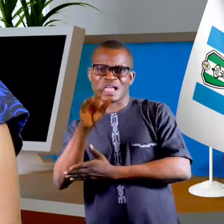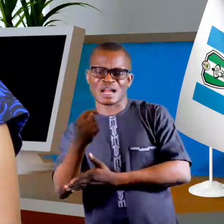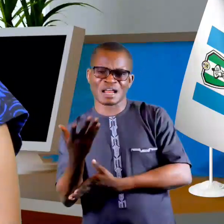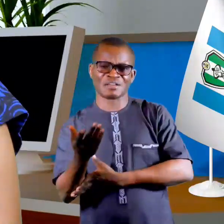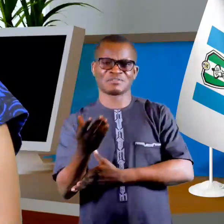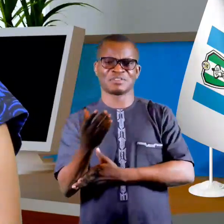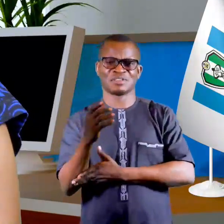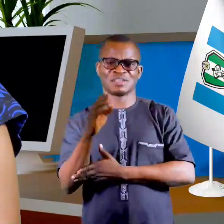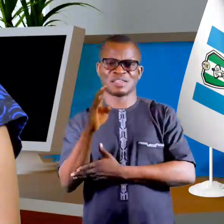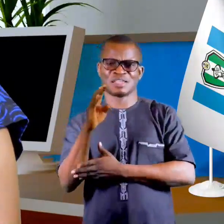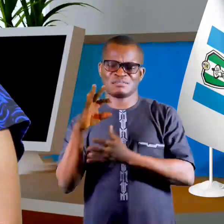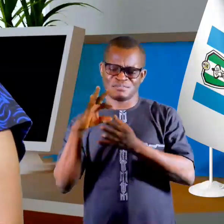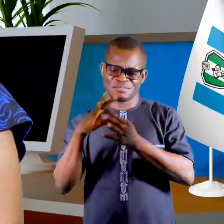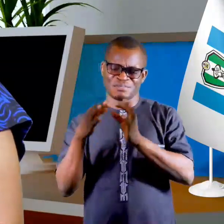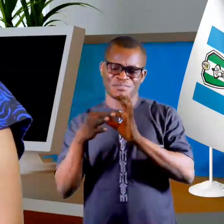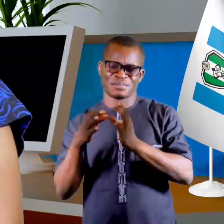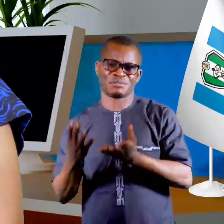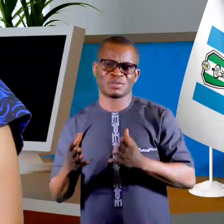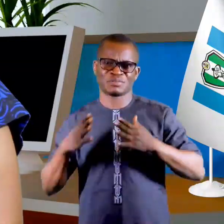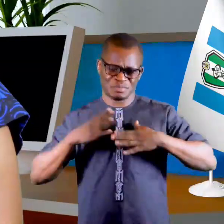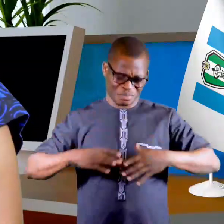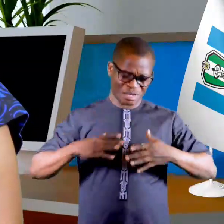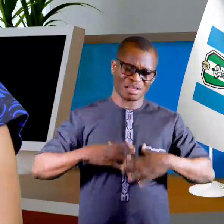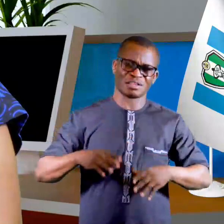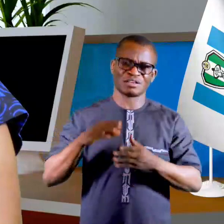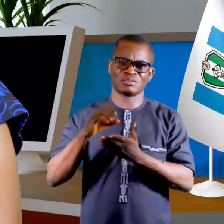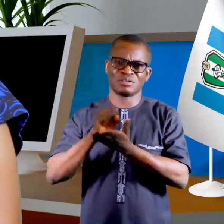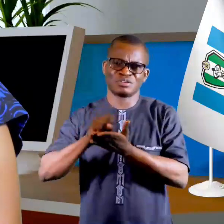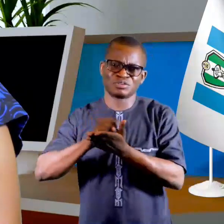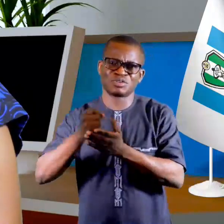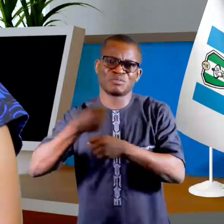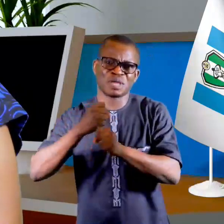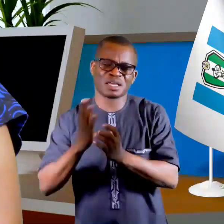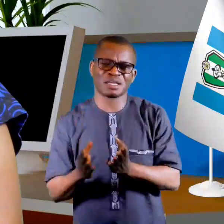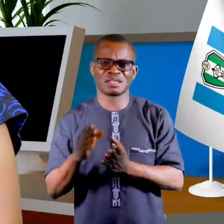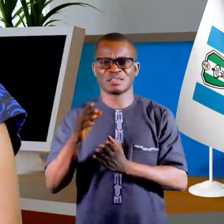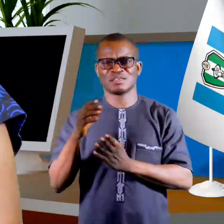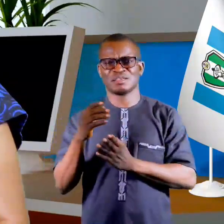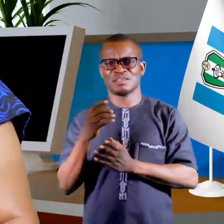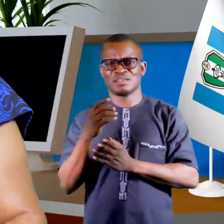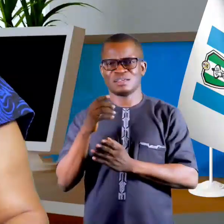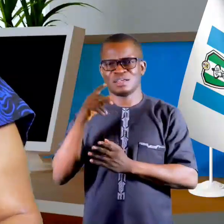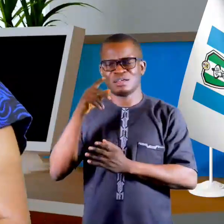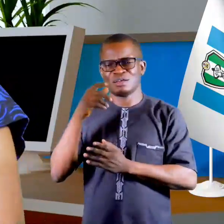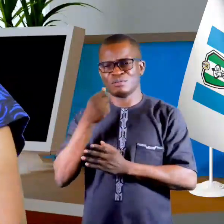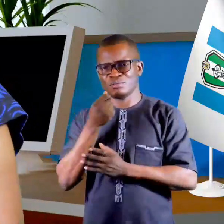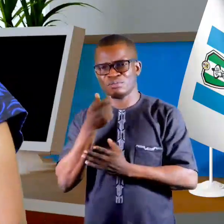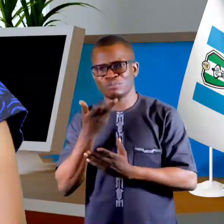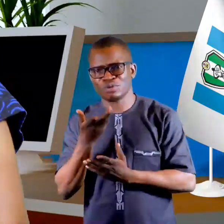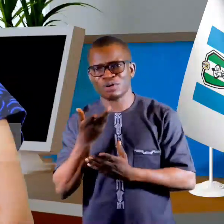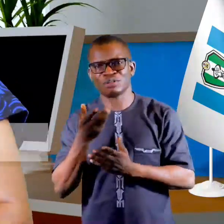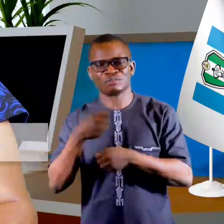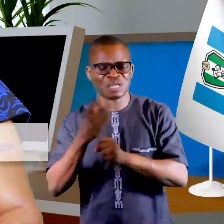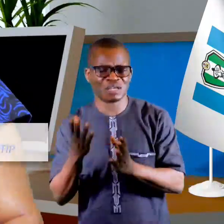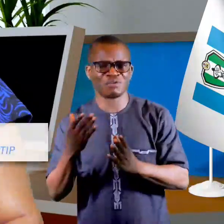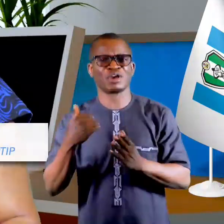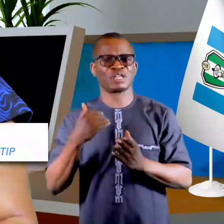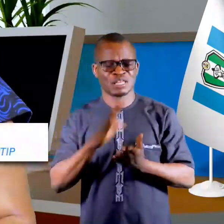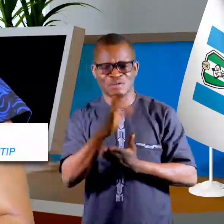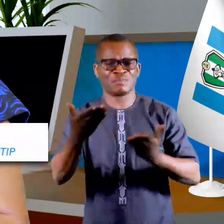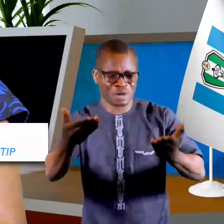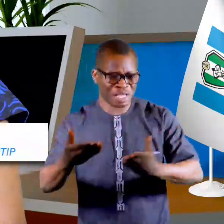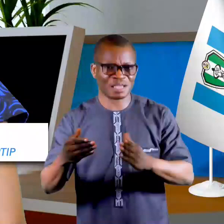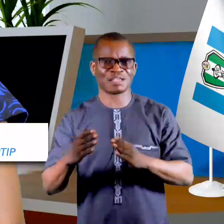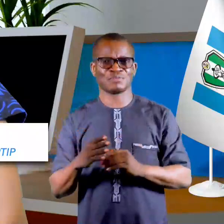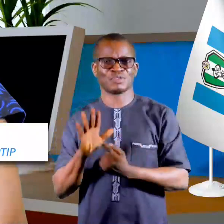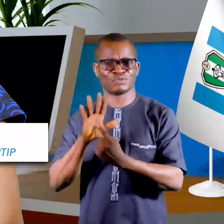tailoring, bead making, hat making, soap making, peanut making. So they are going to bring their crafts. We'll have a fair and